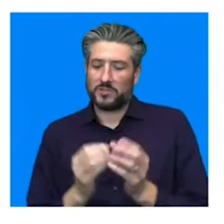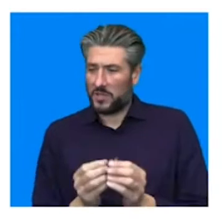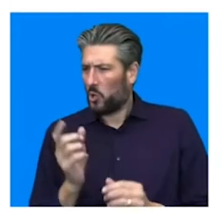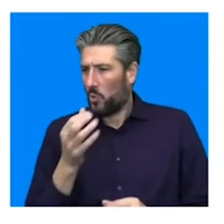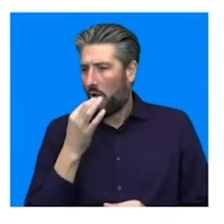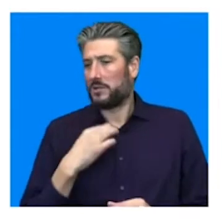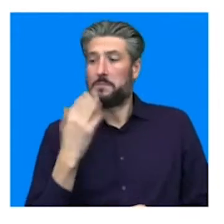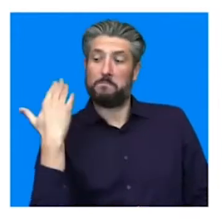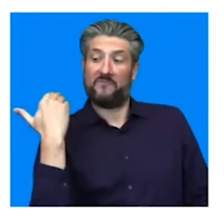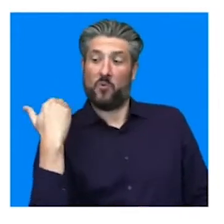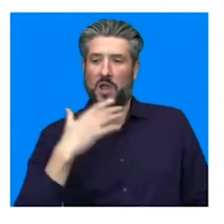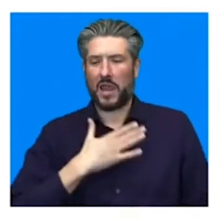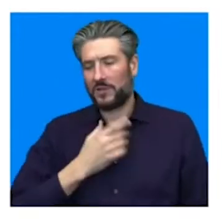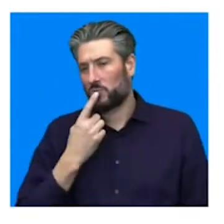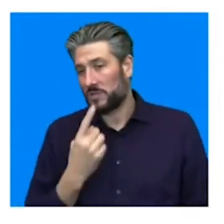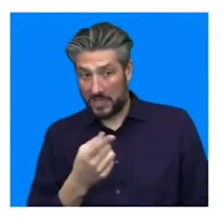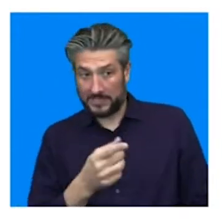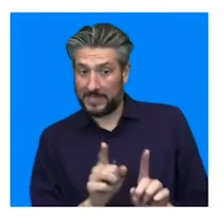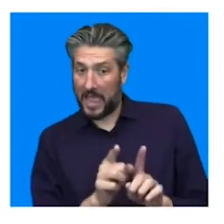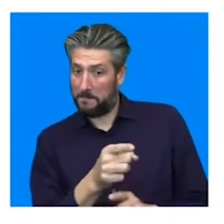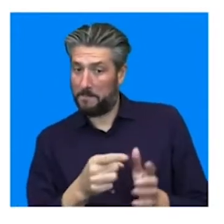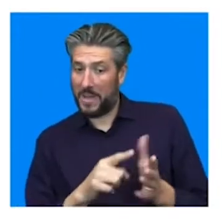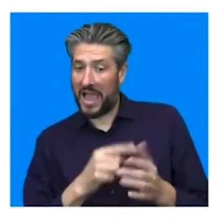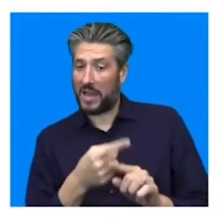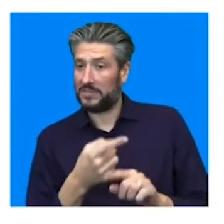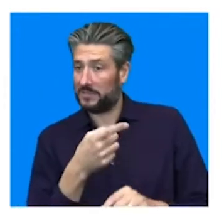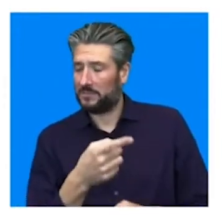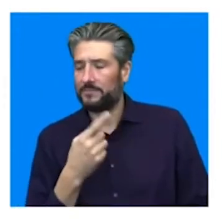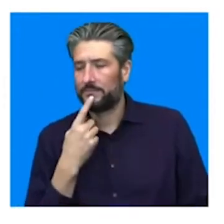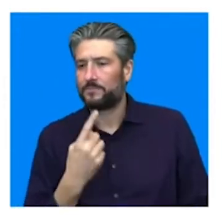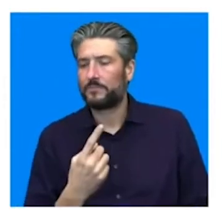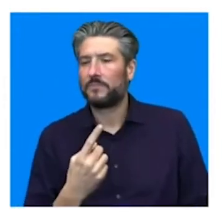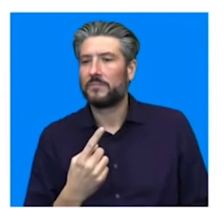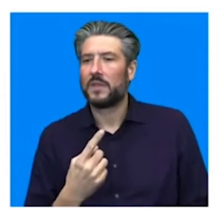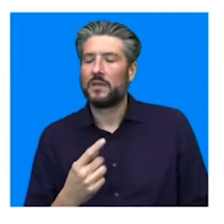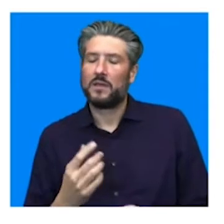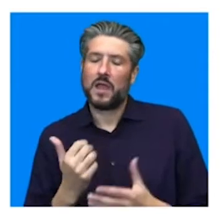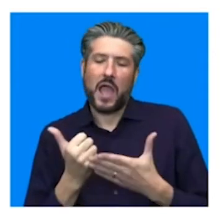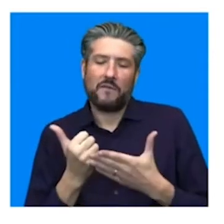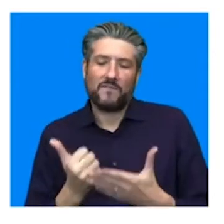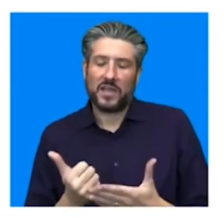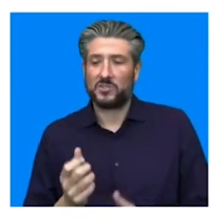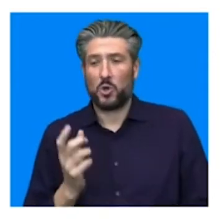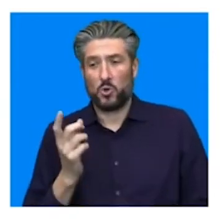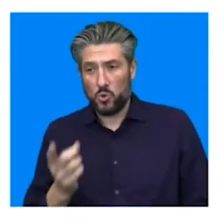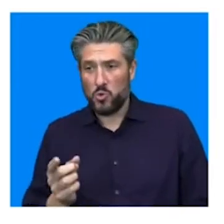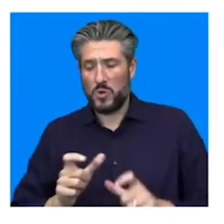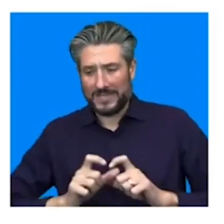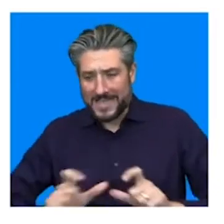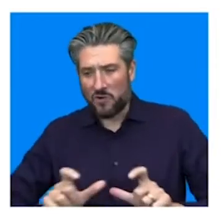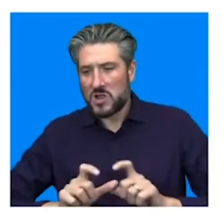want to chime in on what Alex said. I think one of the biggest sort of things or maybe advice is be persistent.